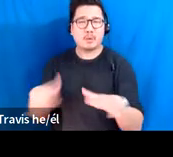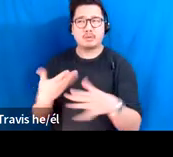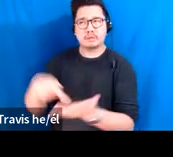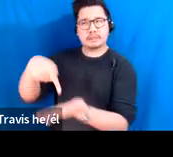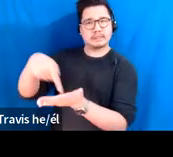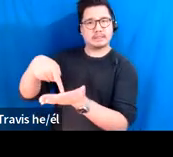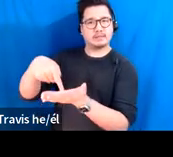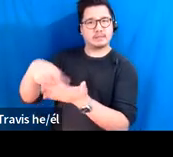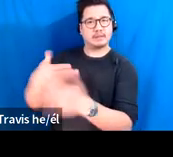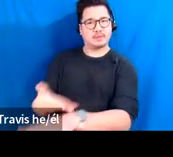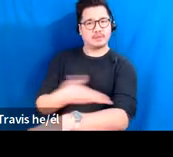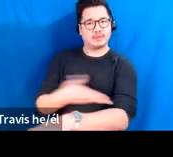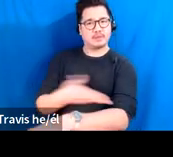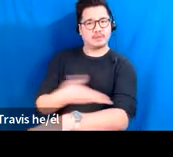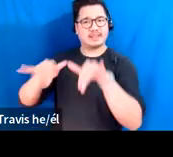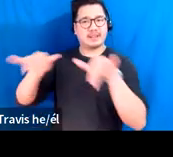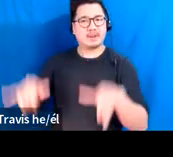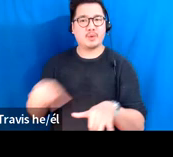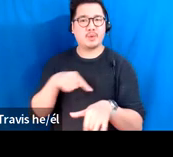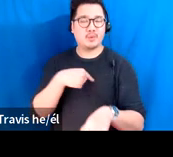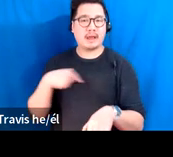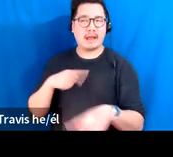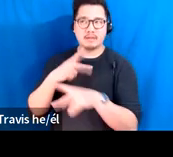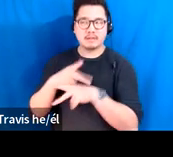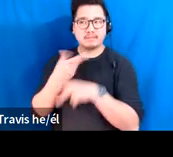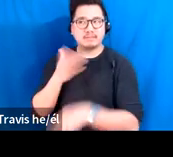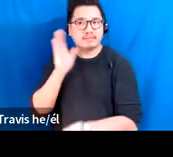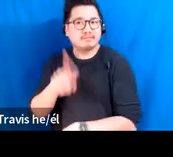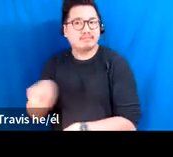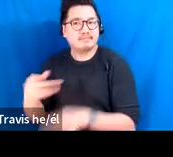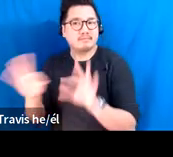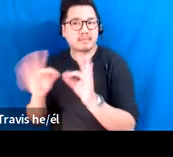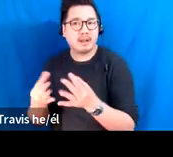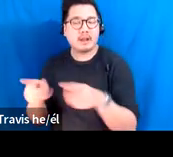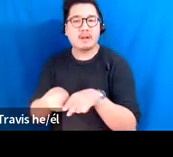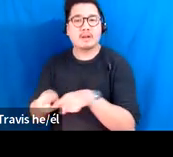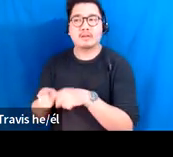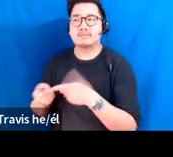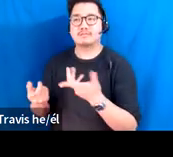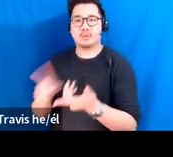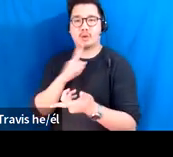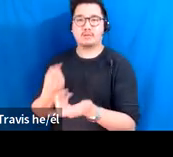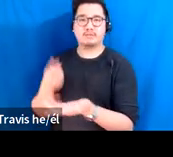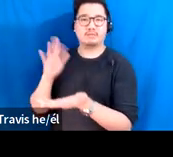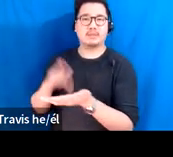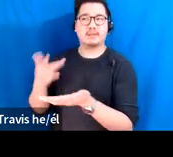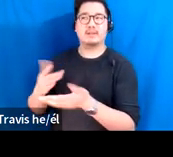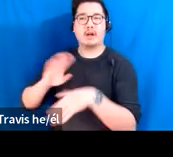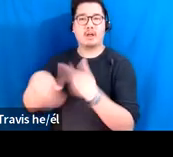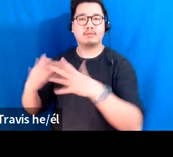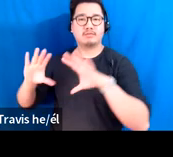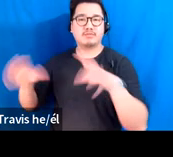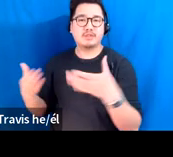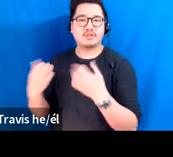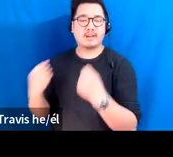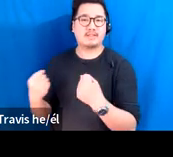system we must continue to listen carefully to their voices and leverage the collective strength of their advocacy there